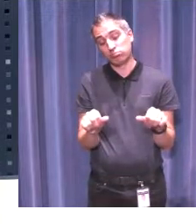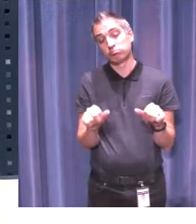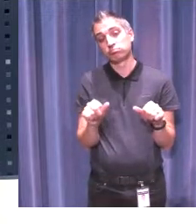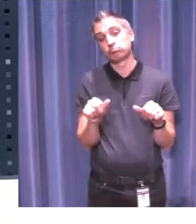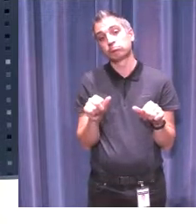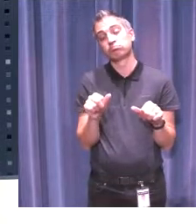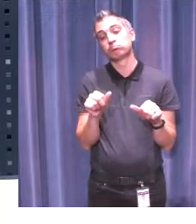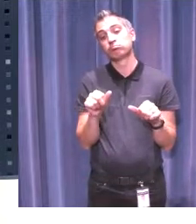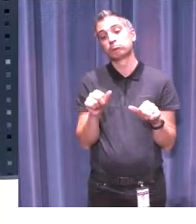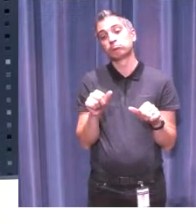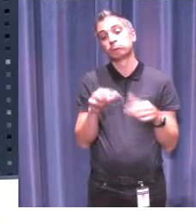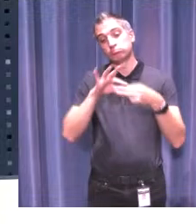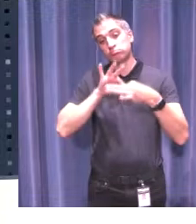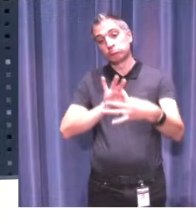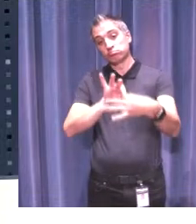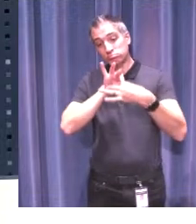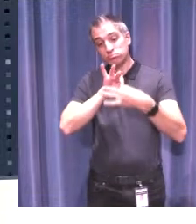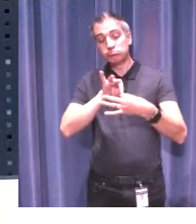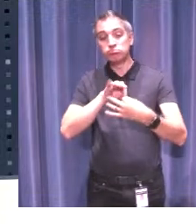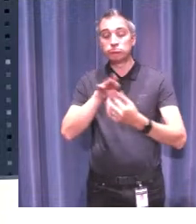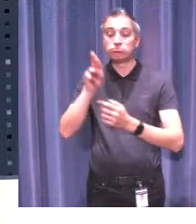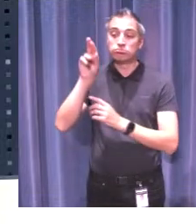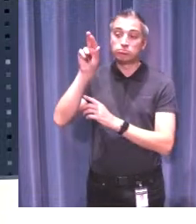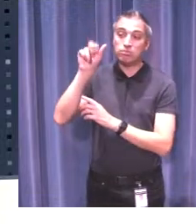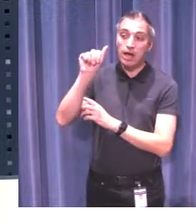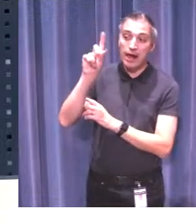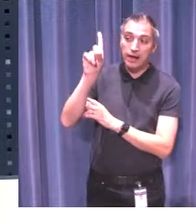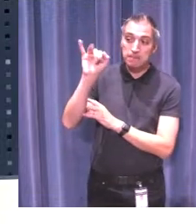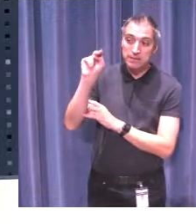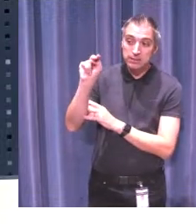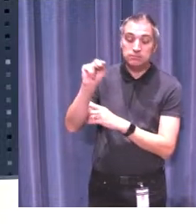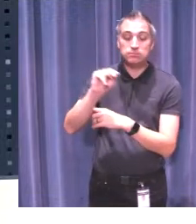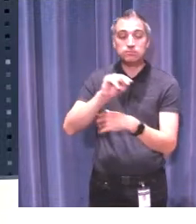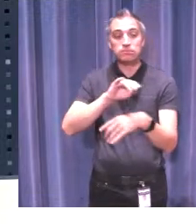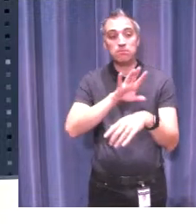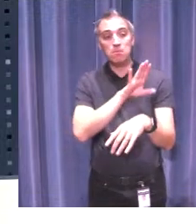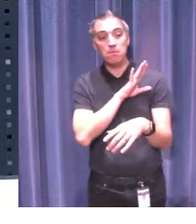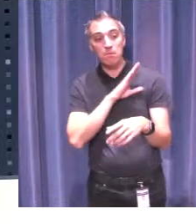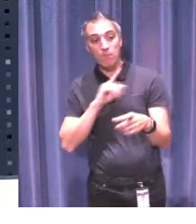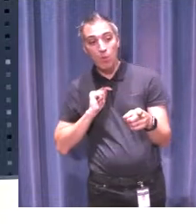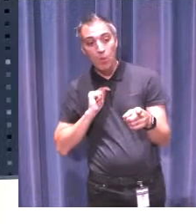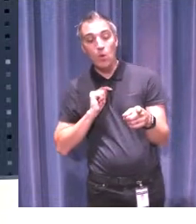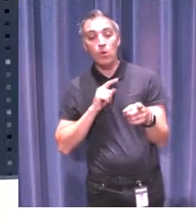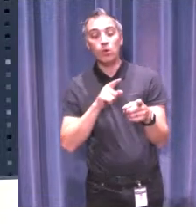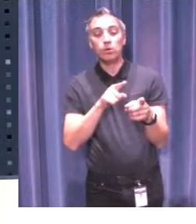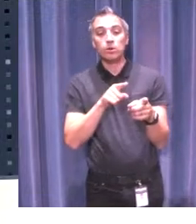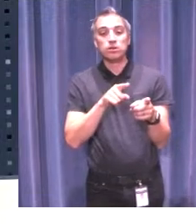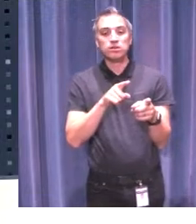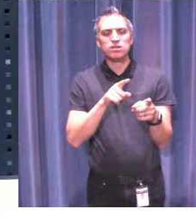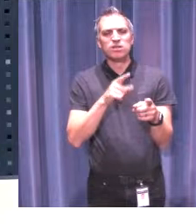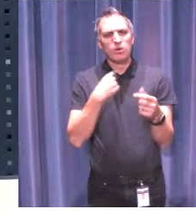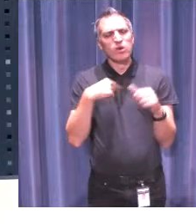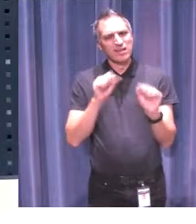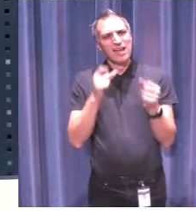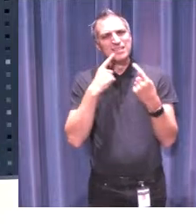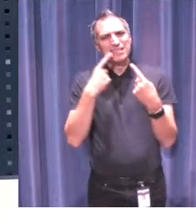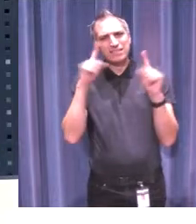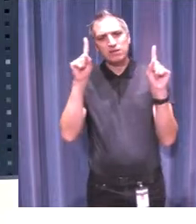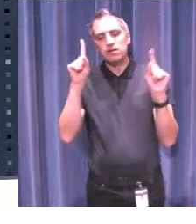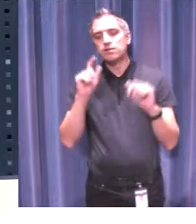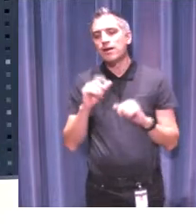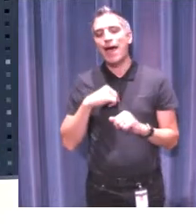administration and this board to find successes, you know, and that is, I'm not